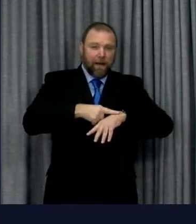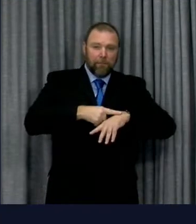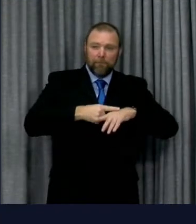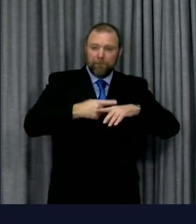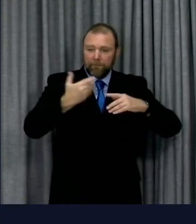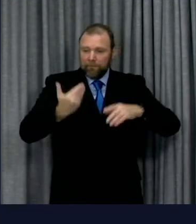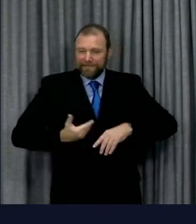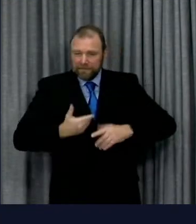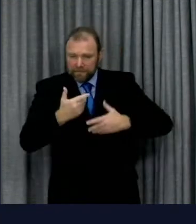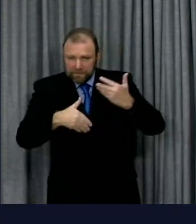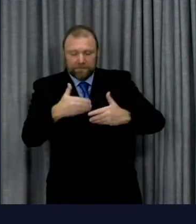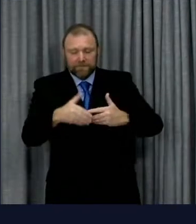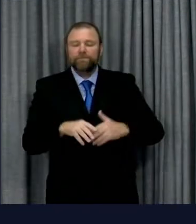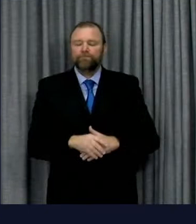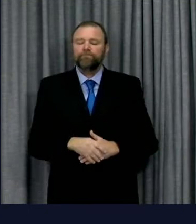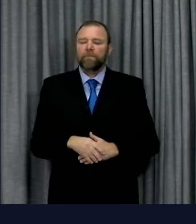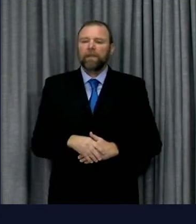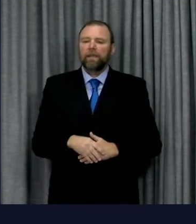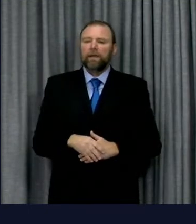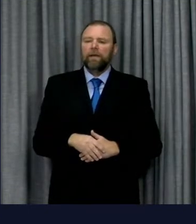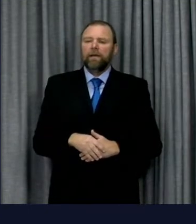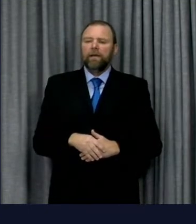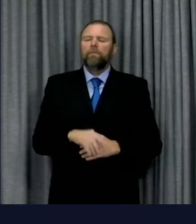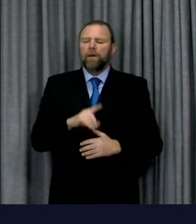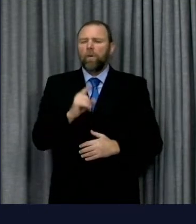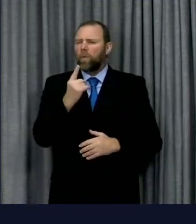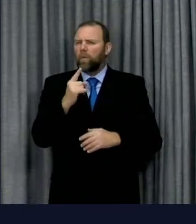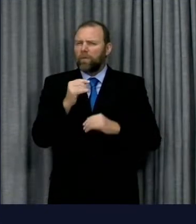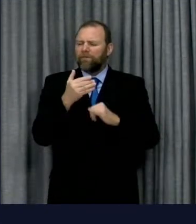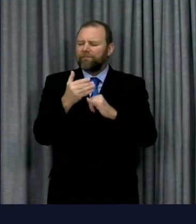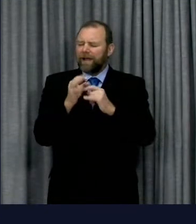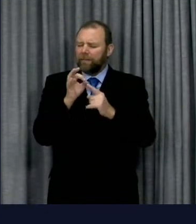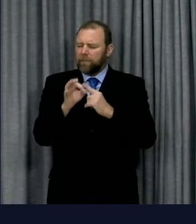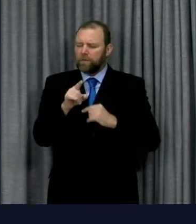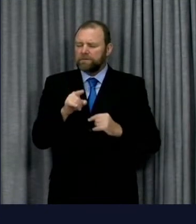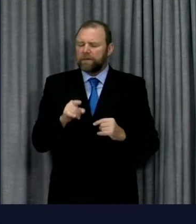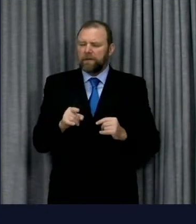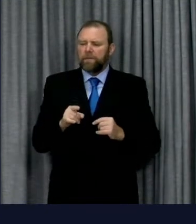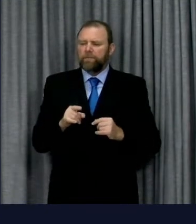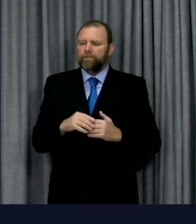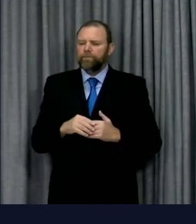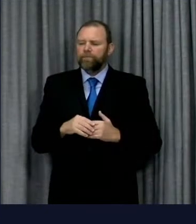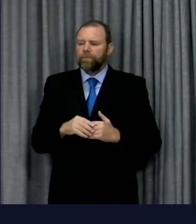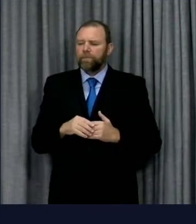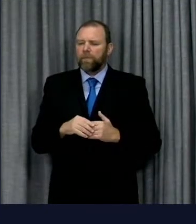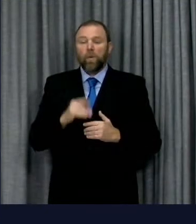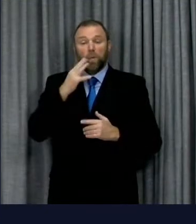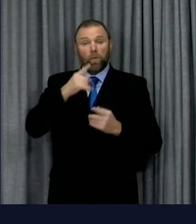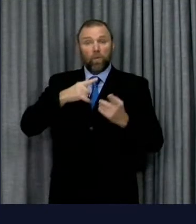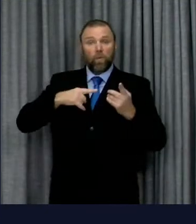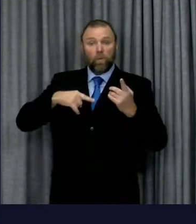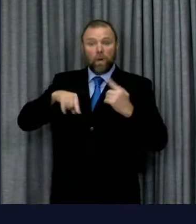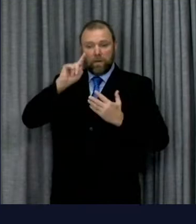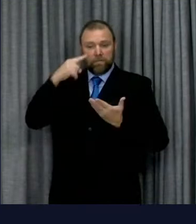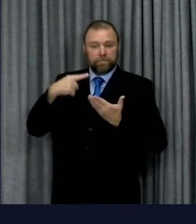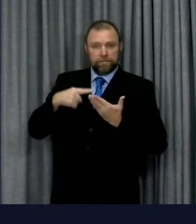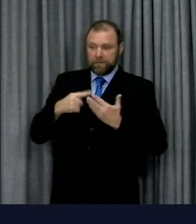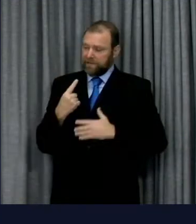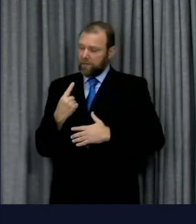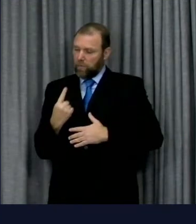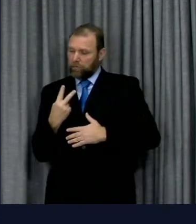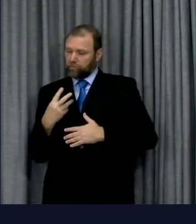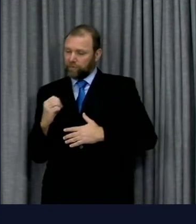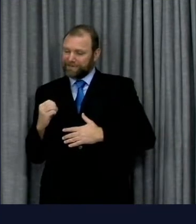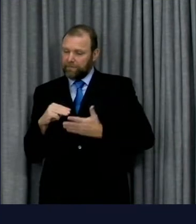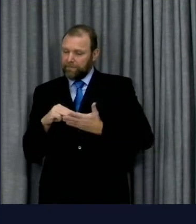economy. And one final point I'd make about it is that when we devised the 120 million, it